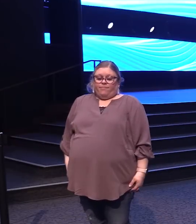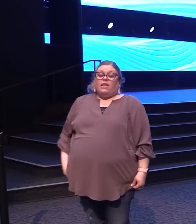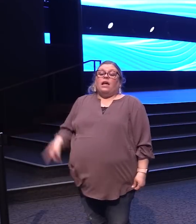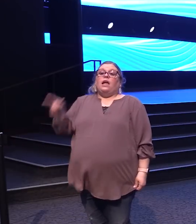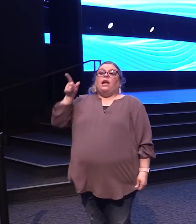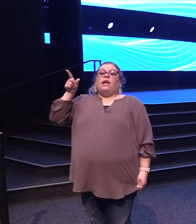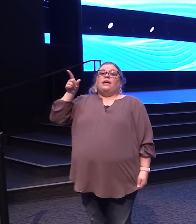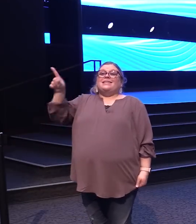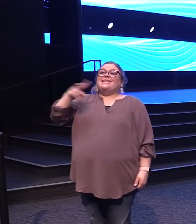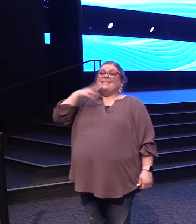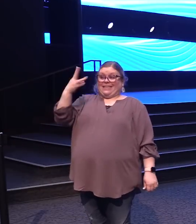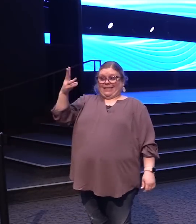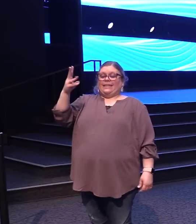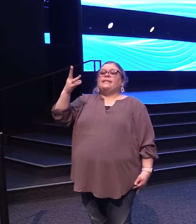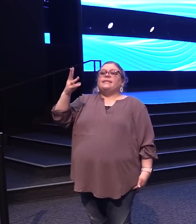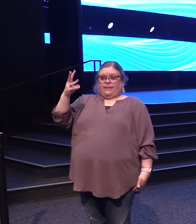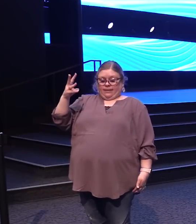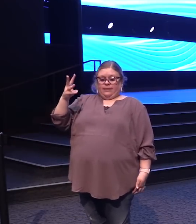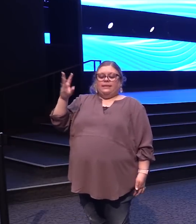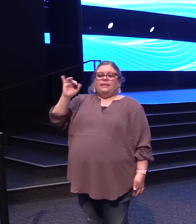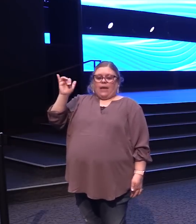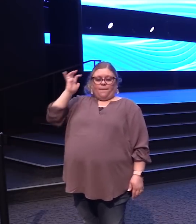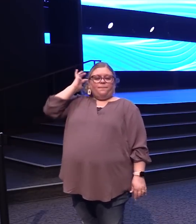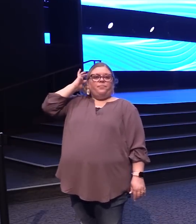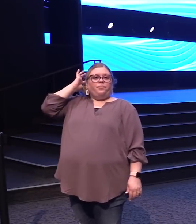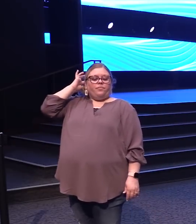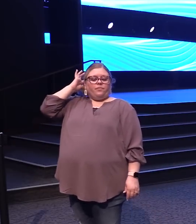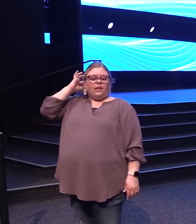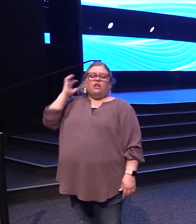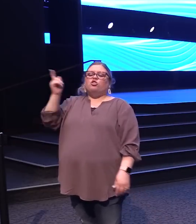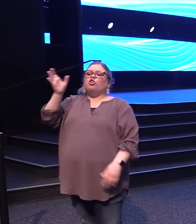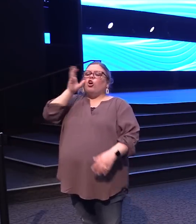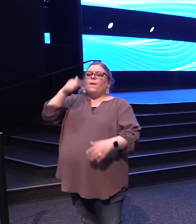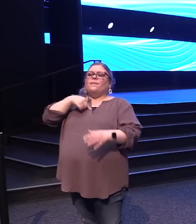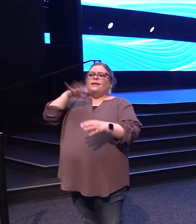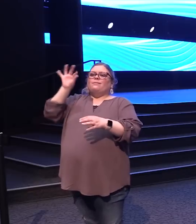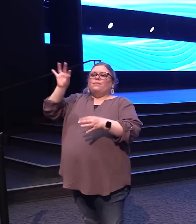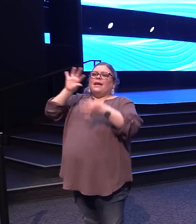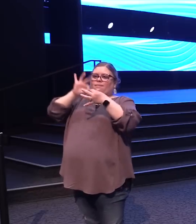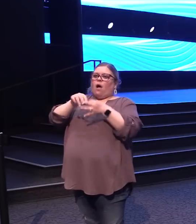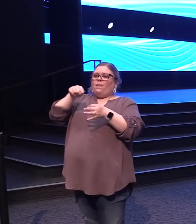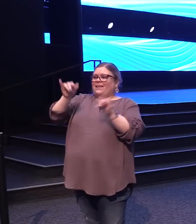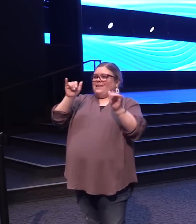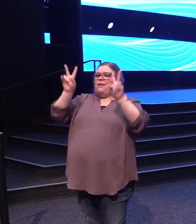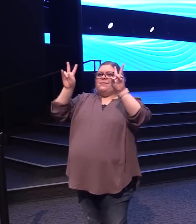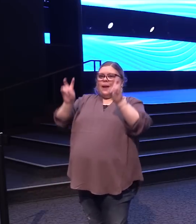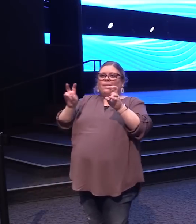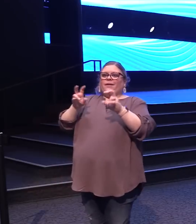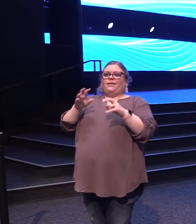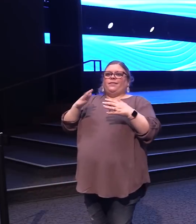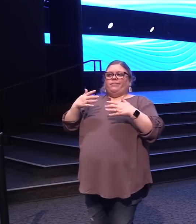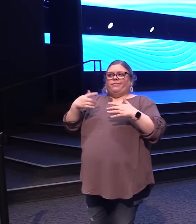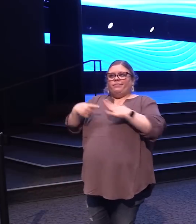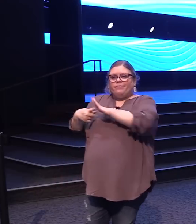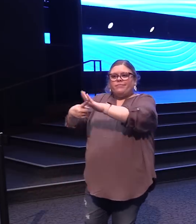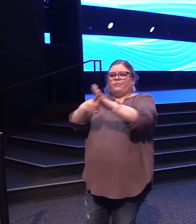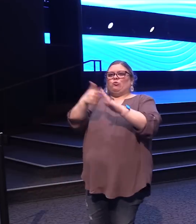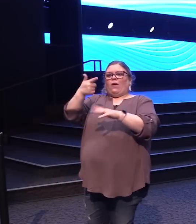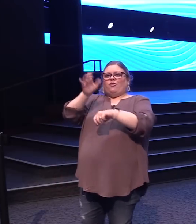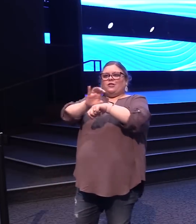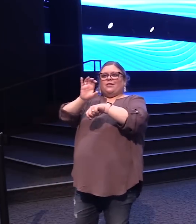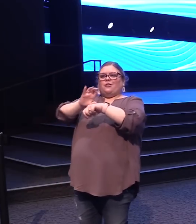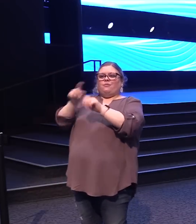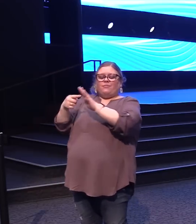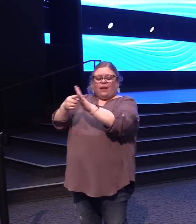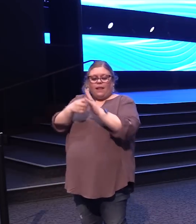Johanna, too, was 16 years old at this time, and she heard me speak about 21st century temples, and she heard me speak about the